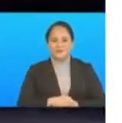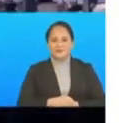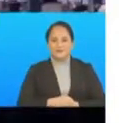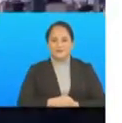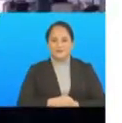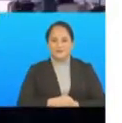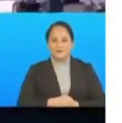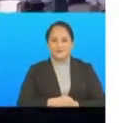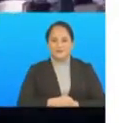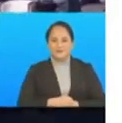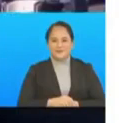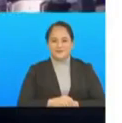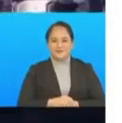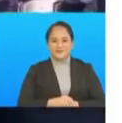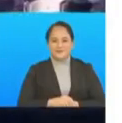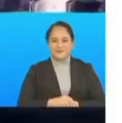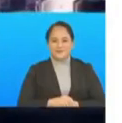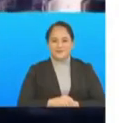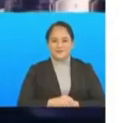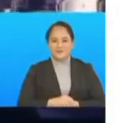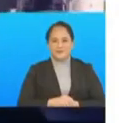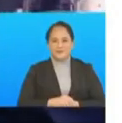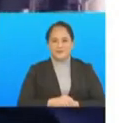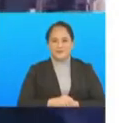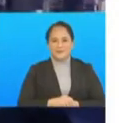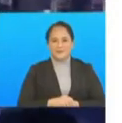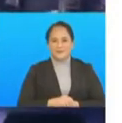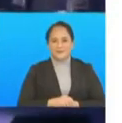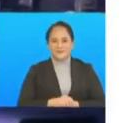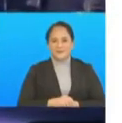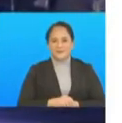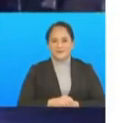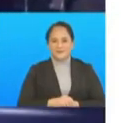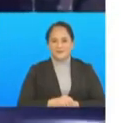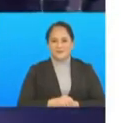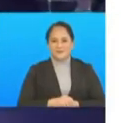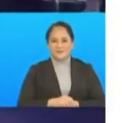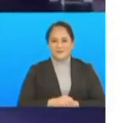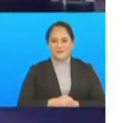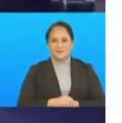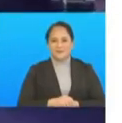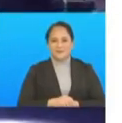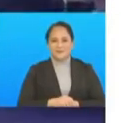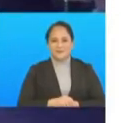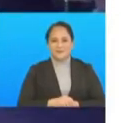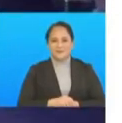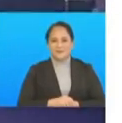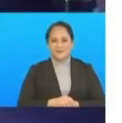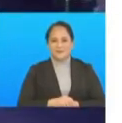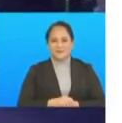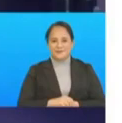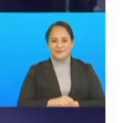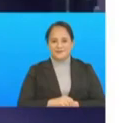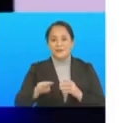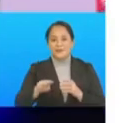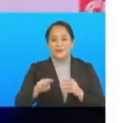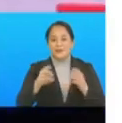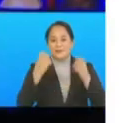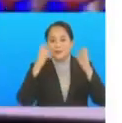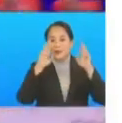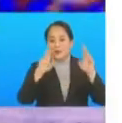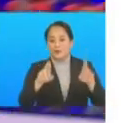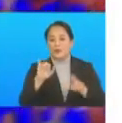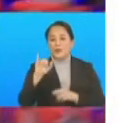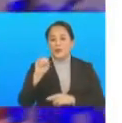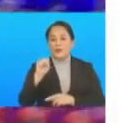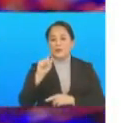day, governance is a different thing from the theoretical frame of politics. It's about what will